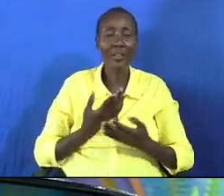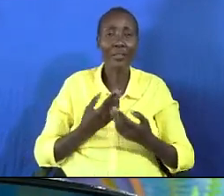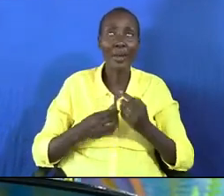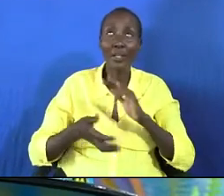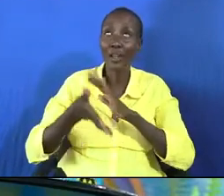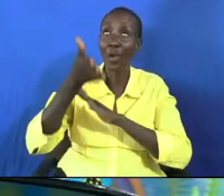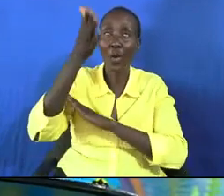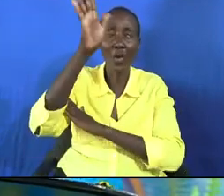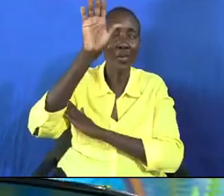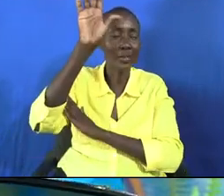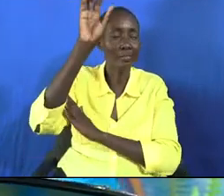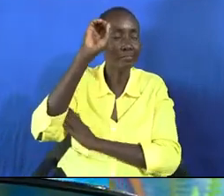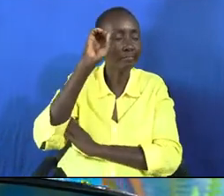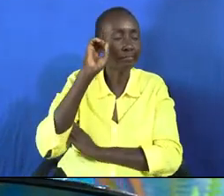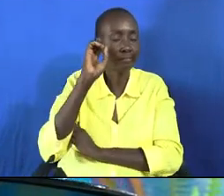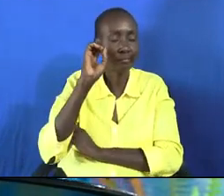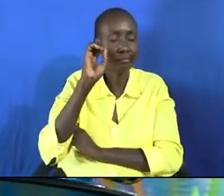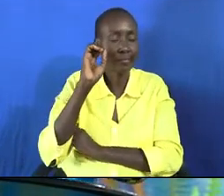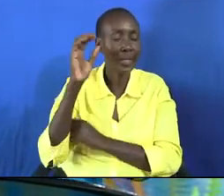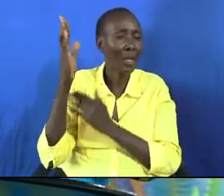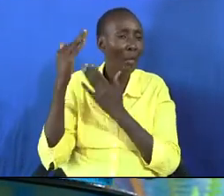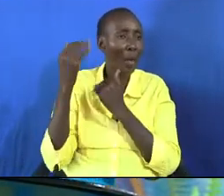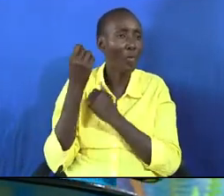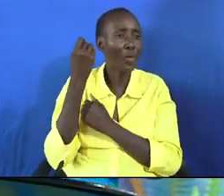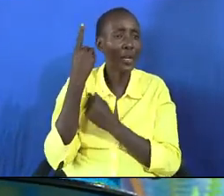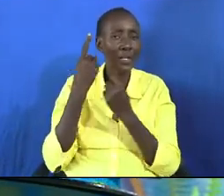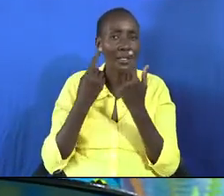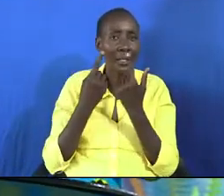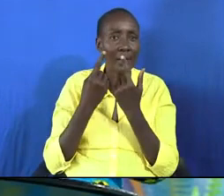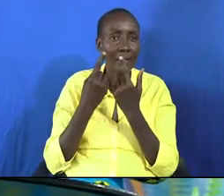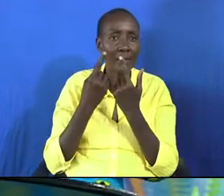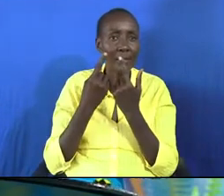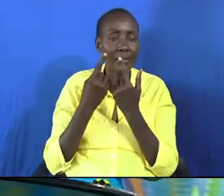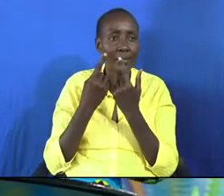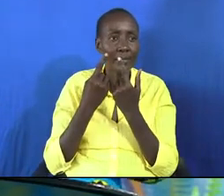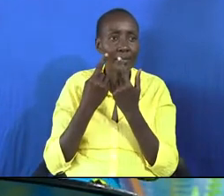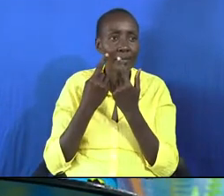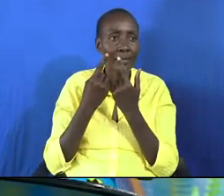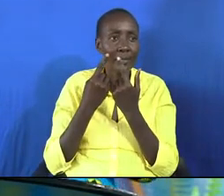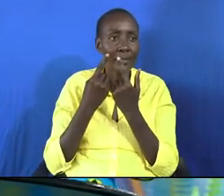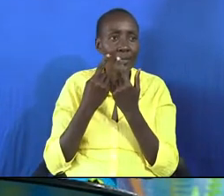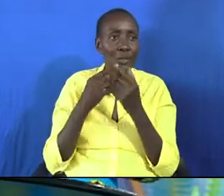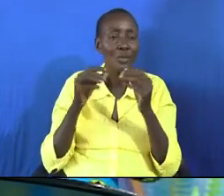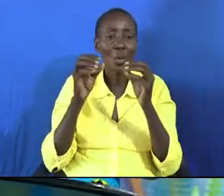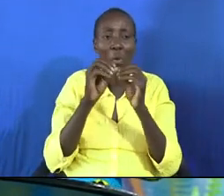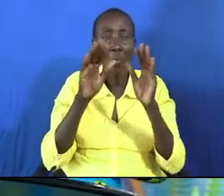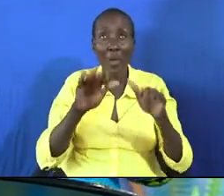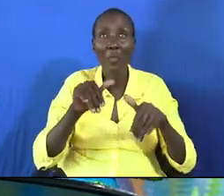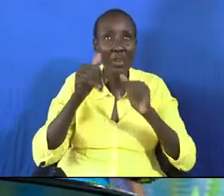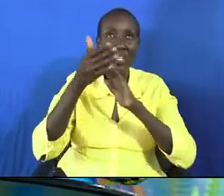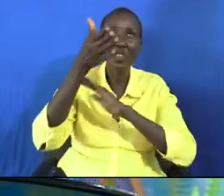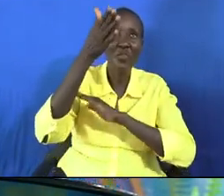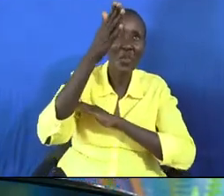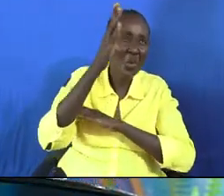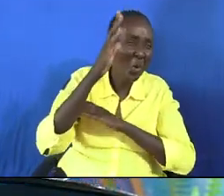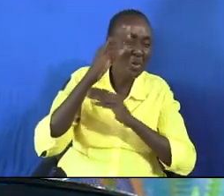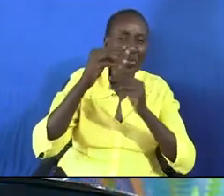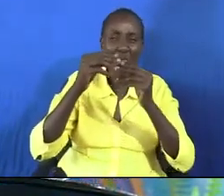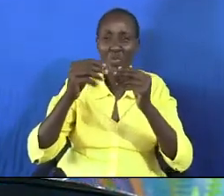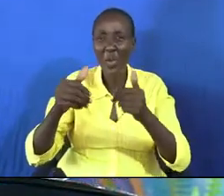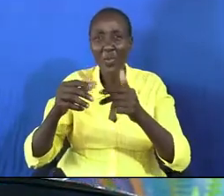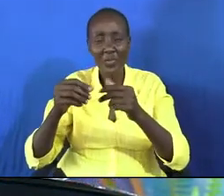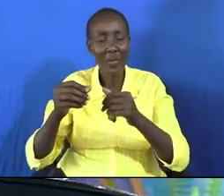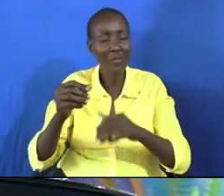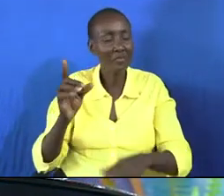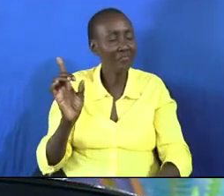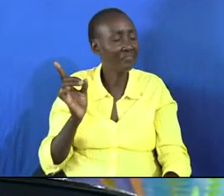on God. I hope you're getting it, because we are, I'm waiting for God to do this and this. Excuse me,